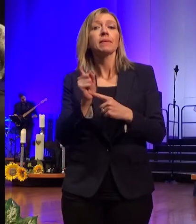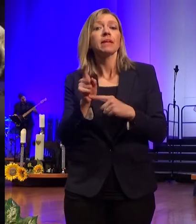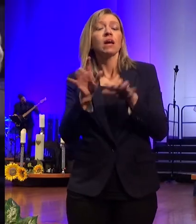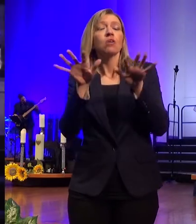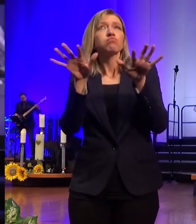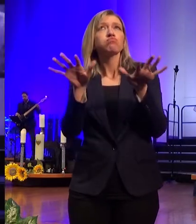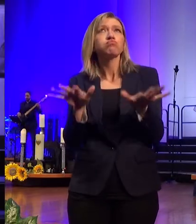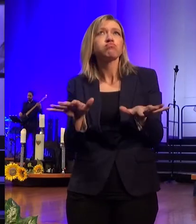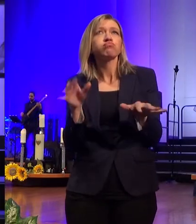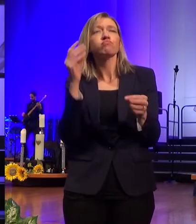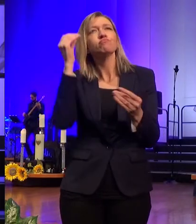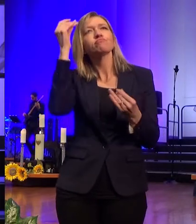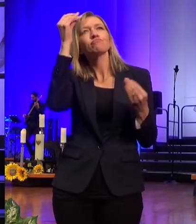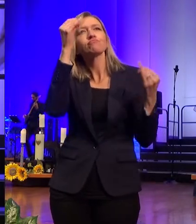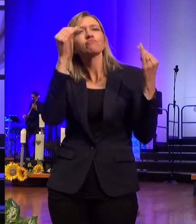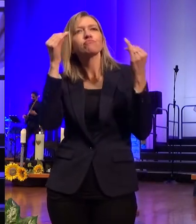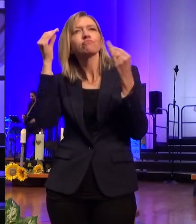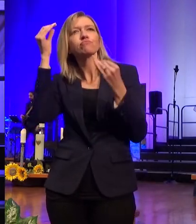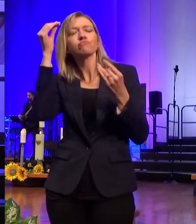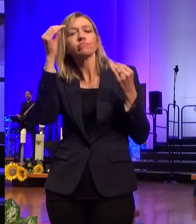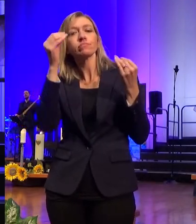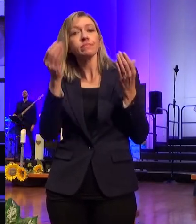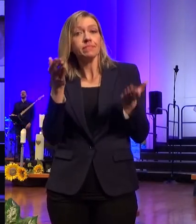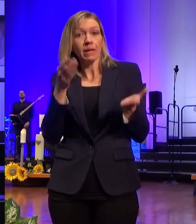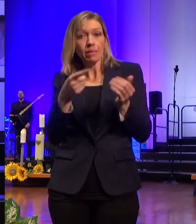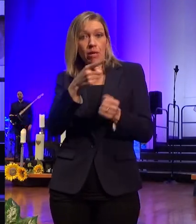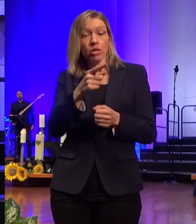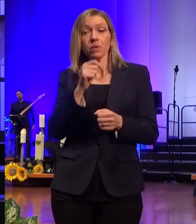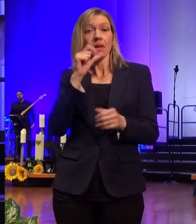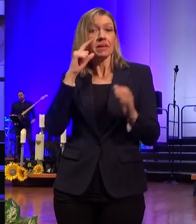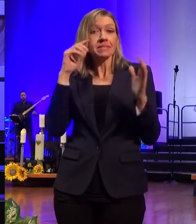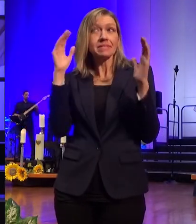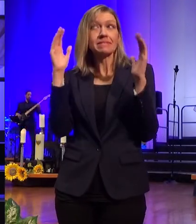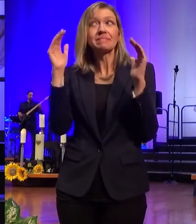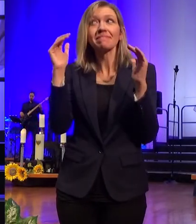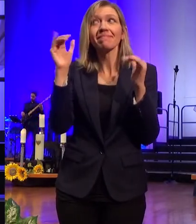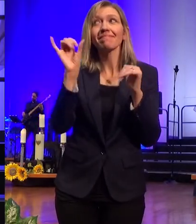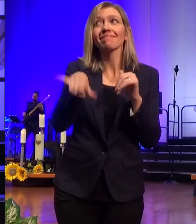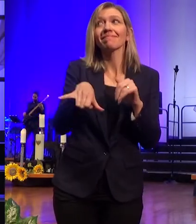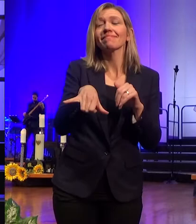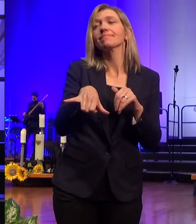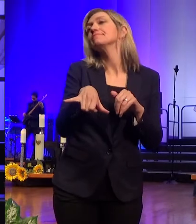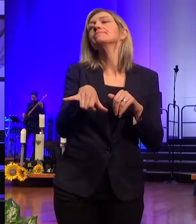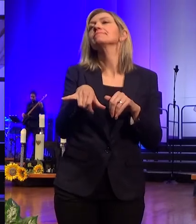Let it settle in. You probably never saw it coming.